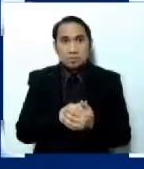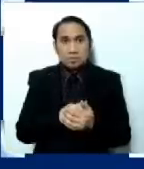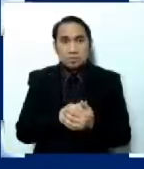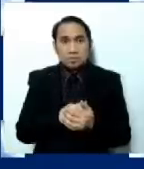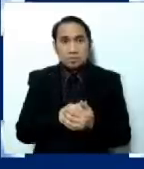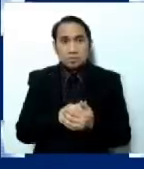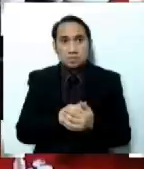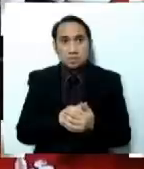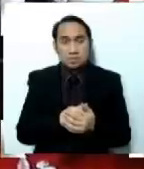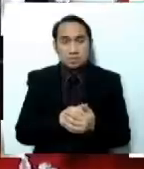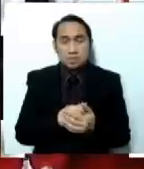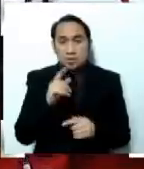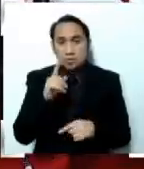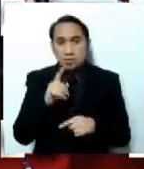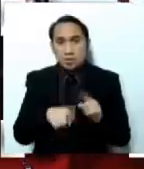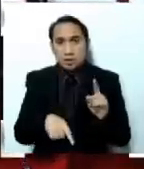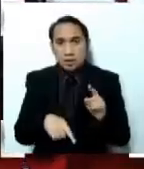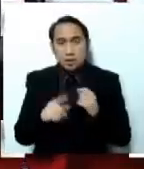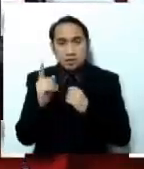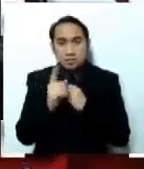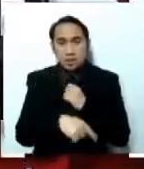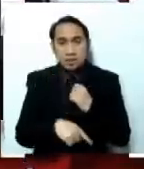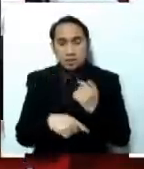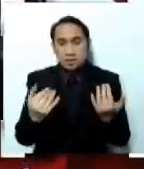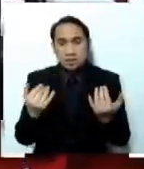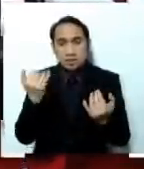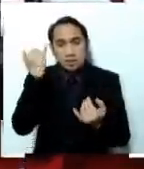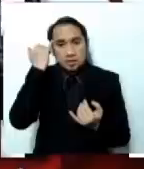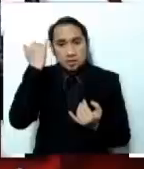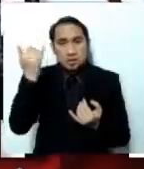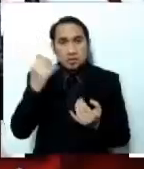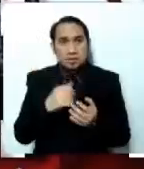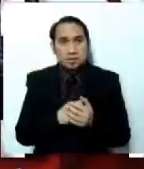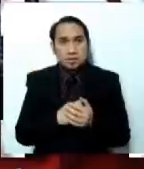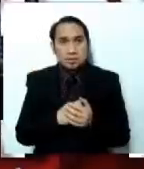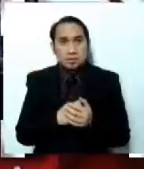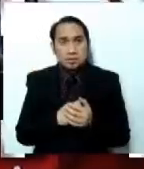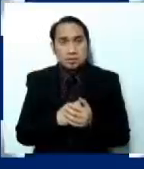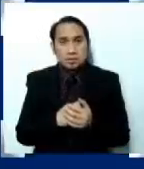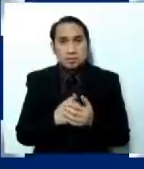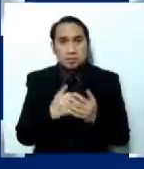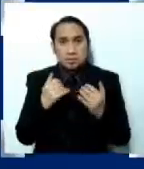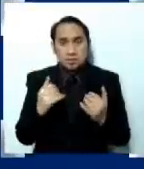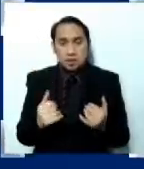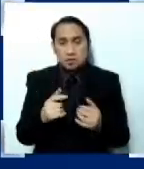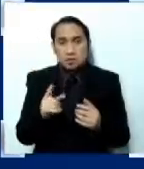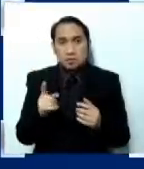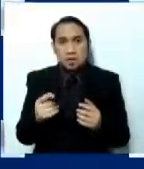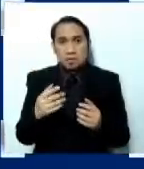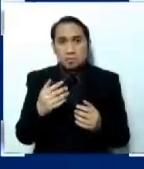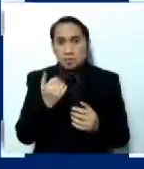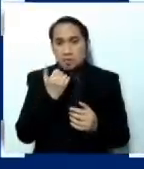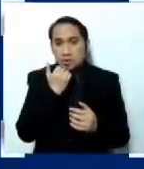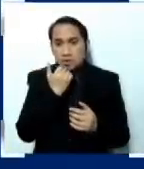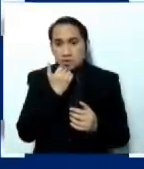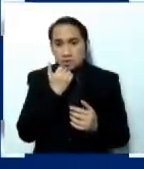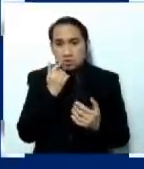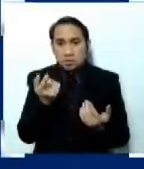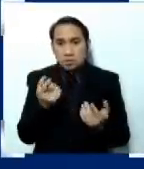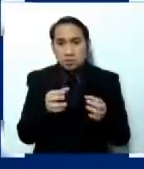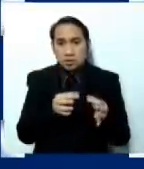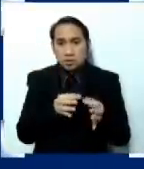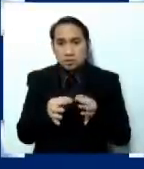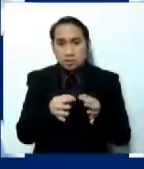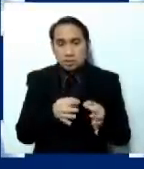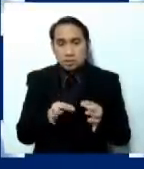ideology or honor. Pinanarin ang malabang definisyon ng terorismo sa batas. The language of the law in itself for me is